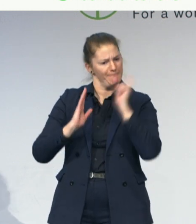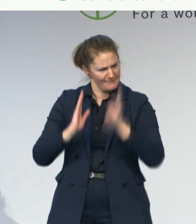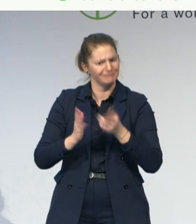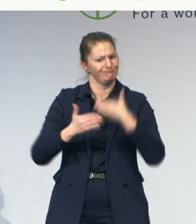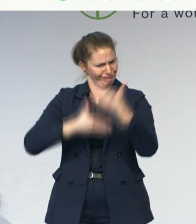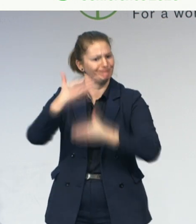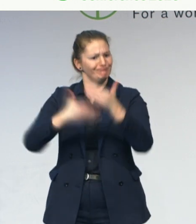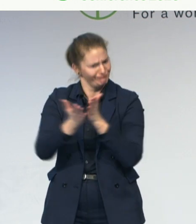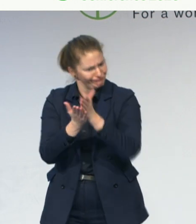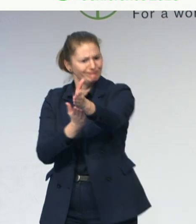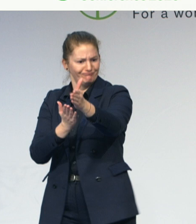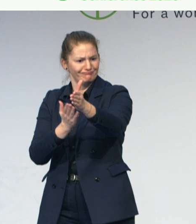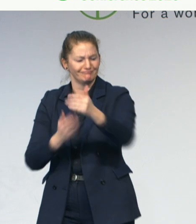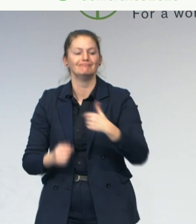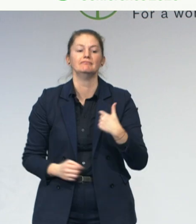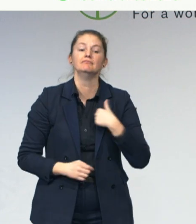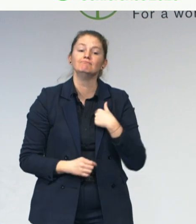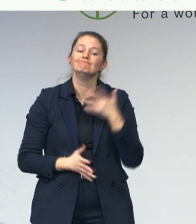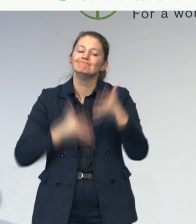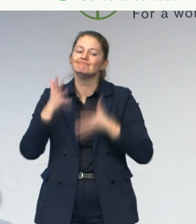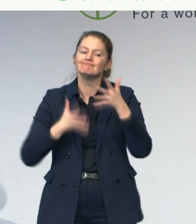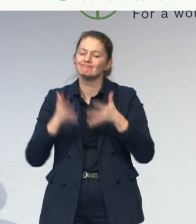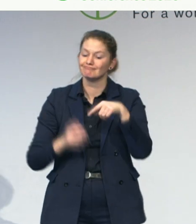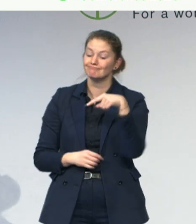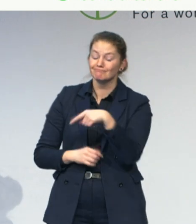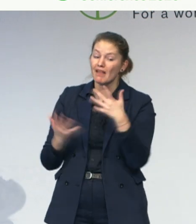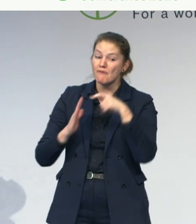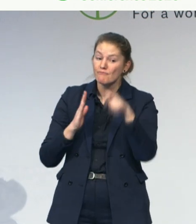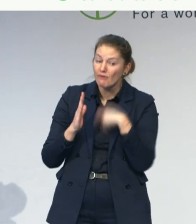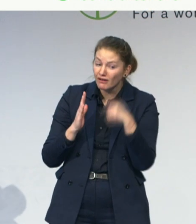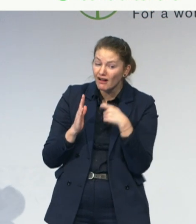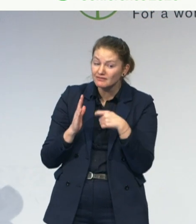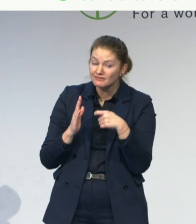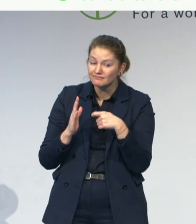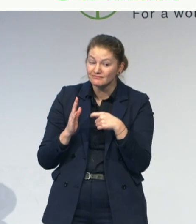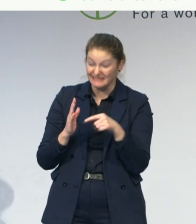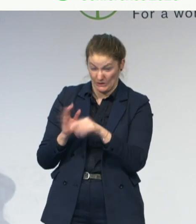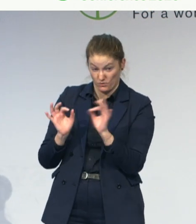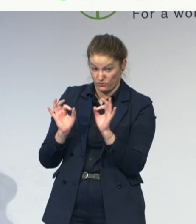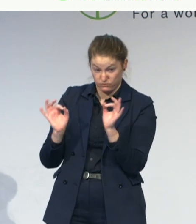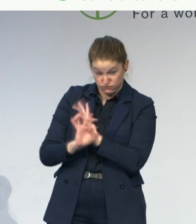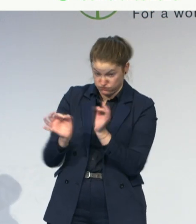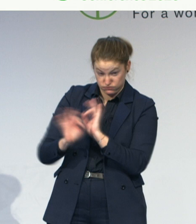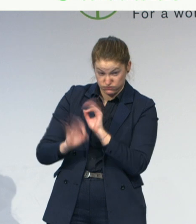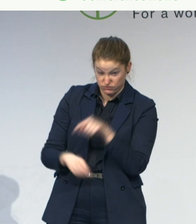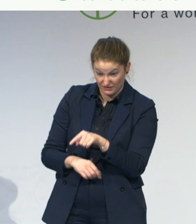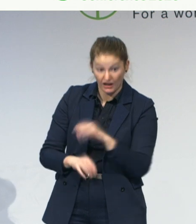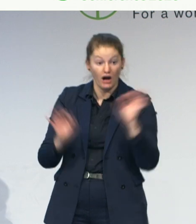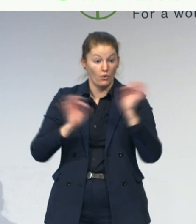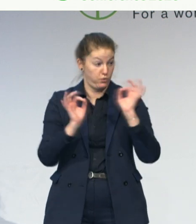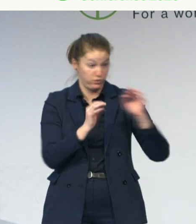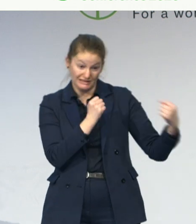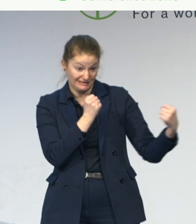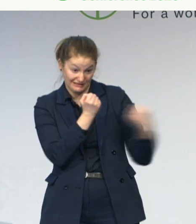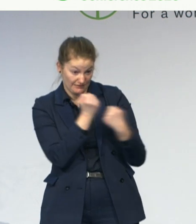not have been possible without the strong support of our dear friend and champion Susan